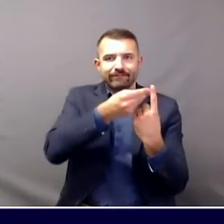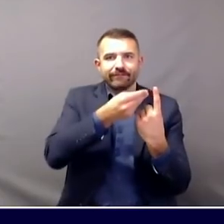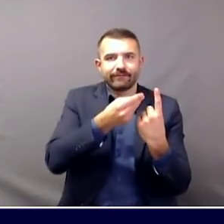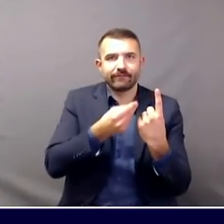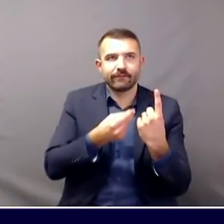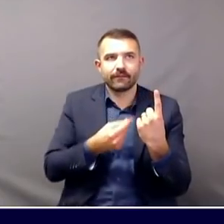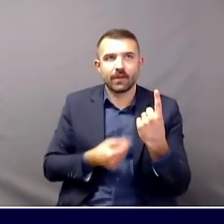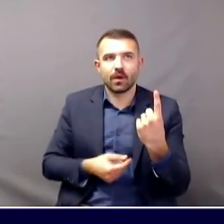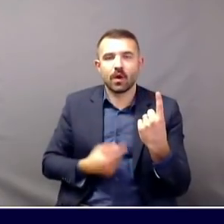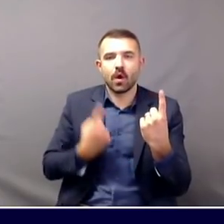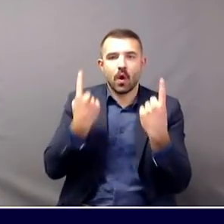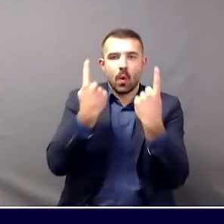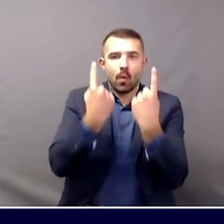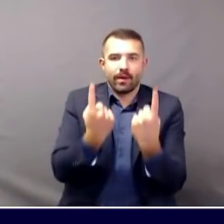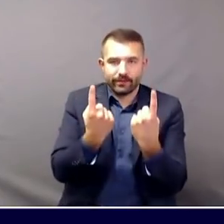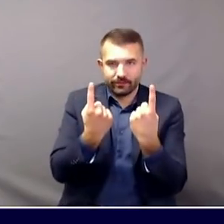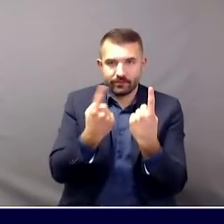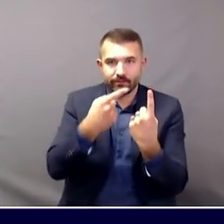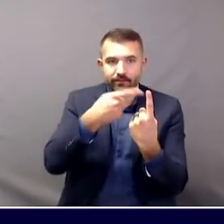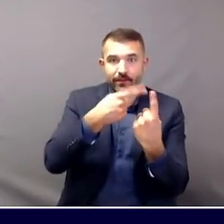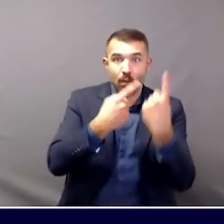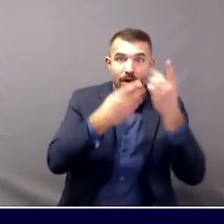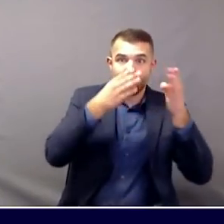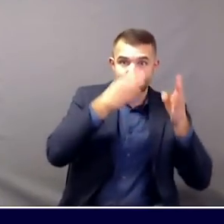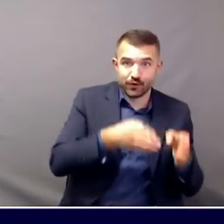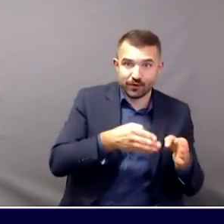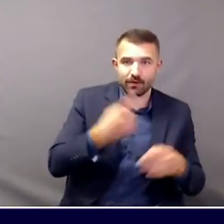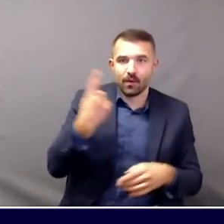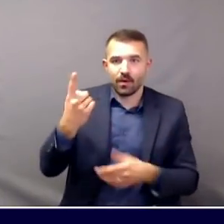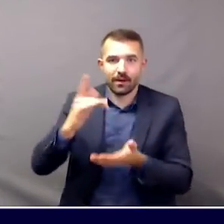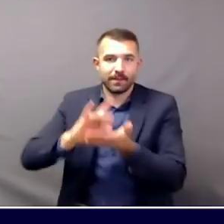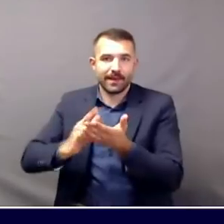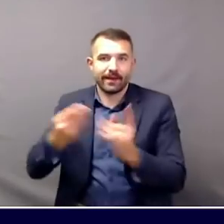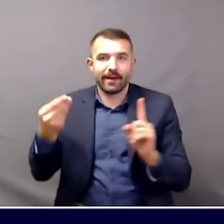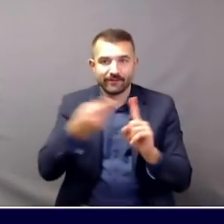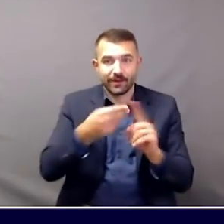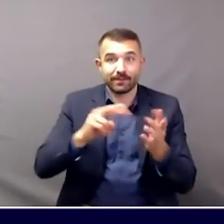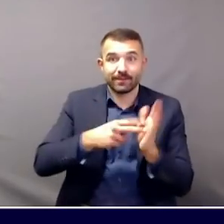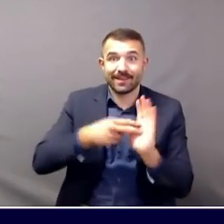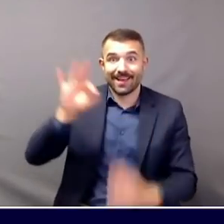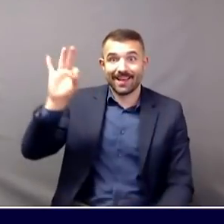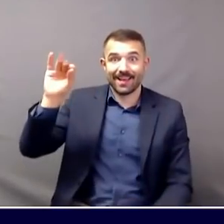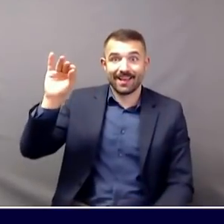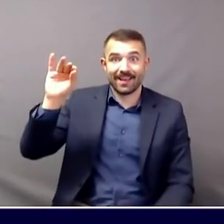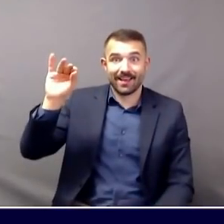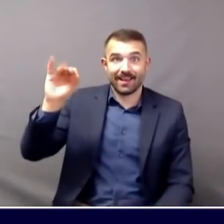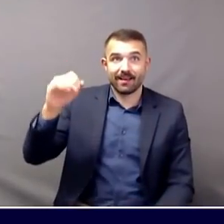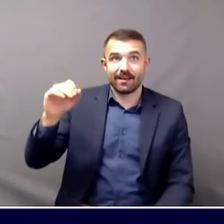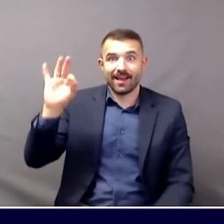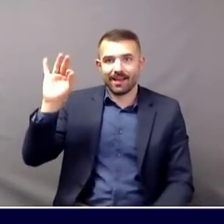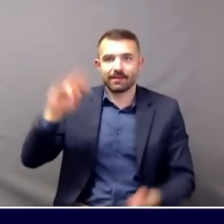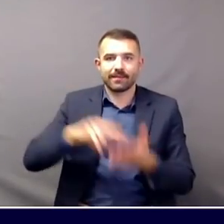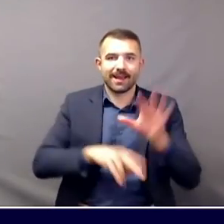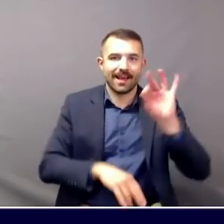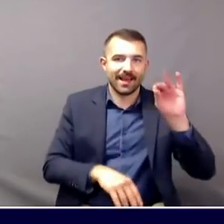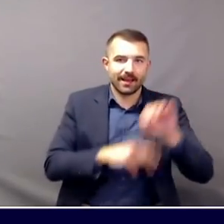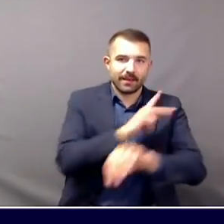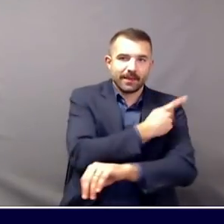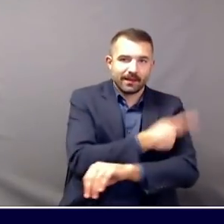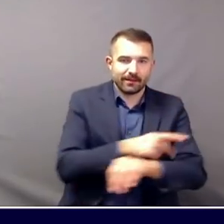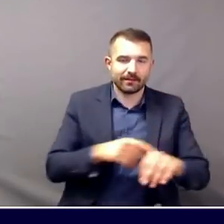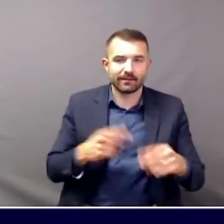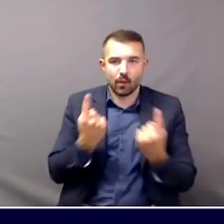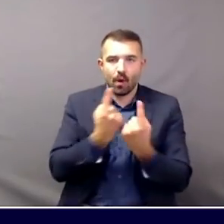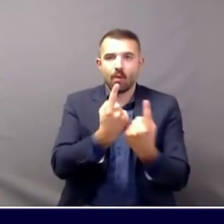great. And then I've got a question. And sorry, Patty, it's a one-time administration. So it takes about 1 hour to infuse the drug. And then the patient